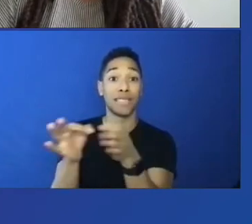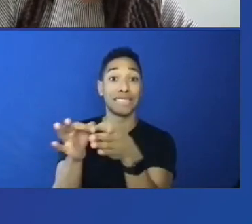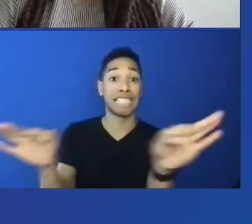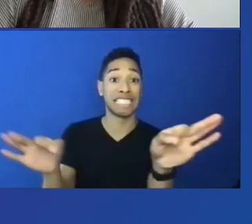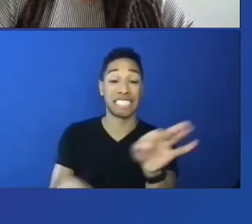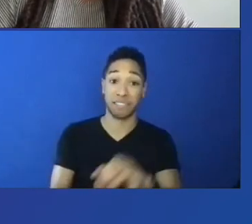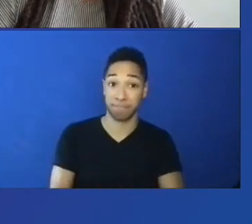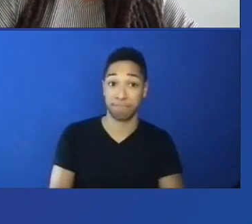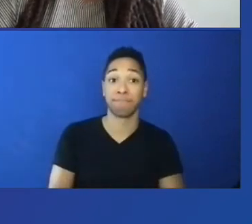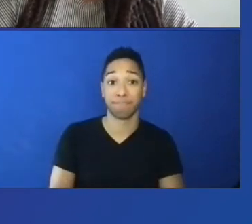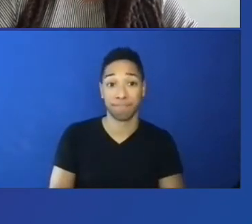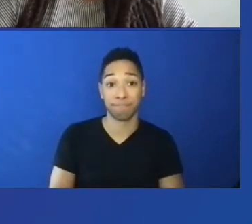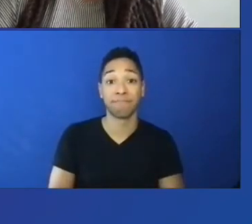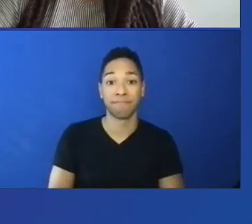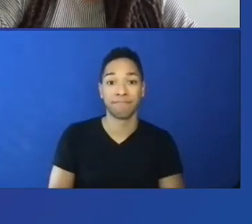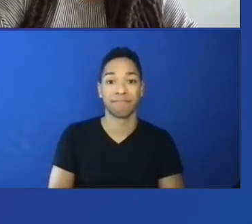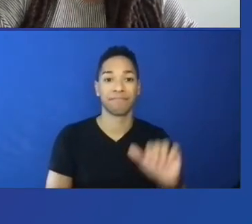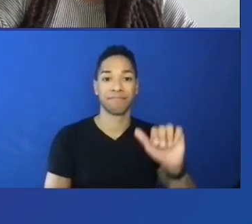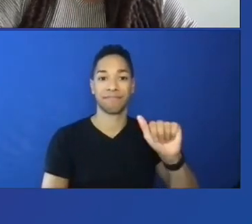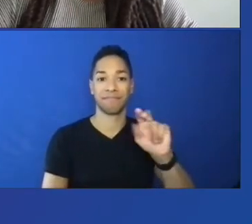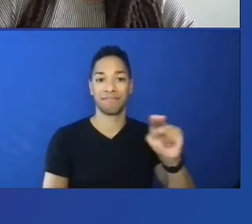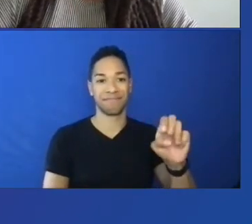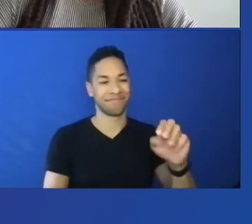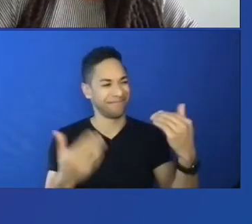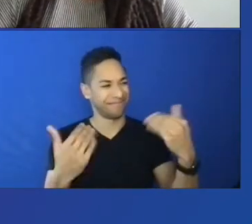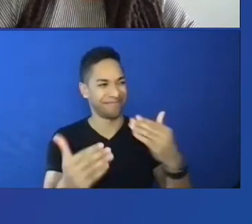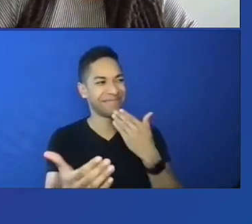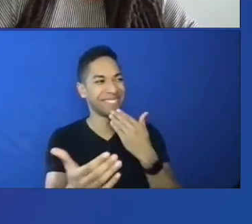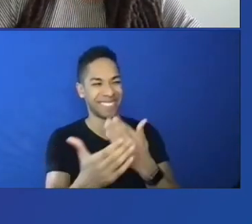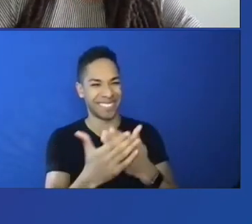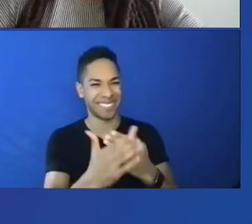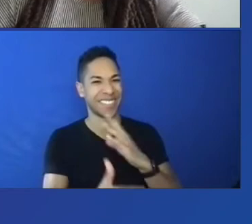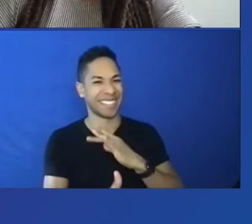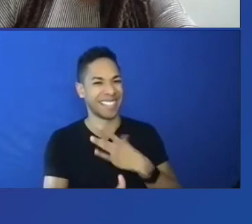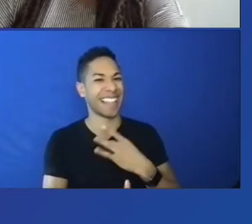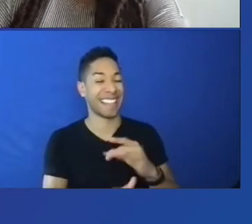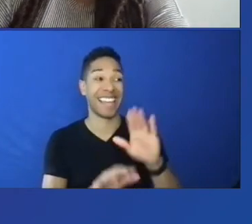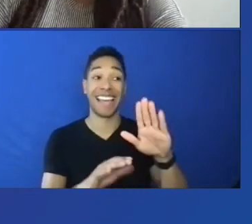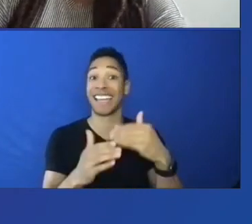Wow, Kellee, I'm taking so many notes. I see in our next check-in, this, CNN has like